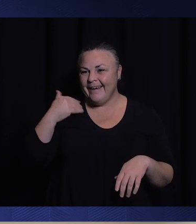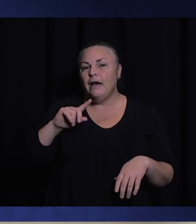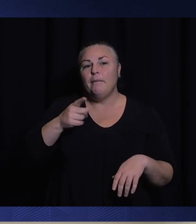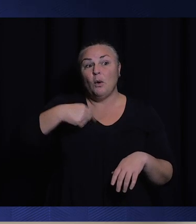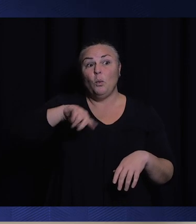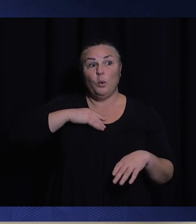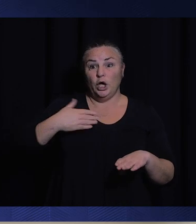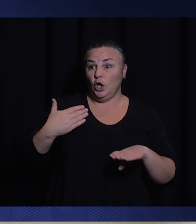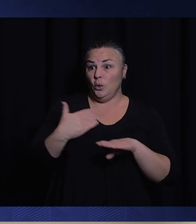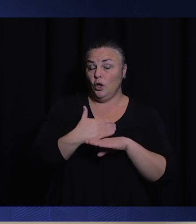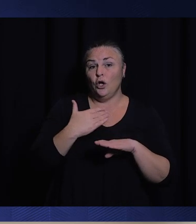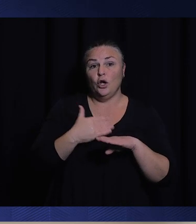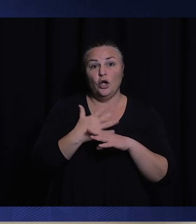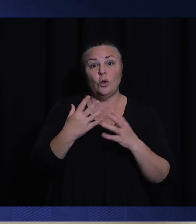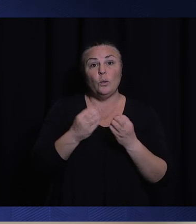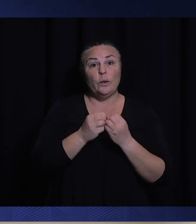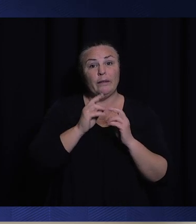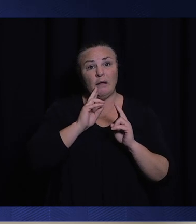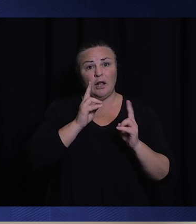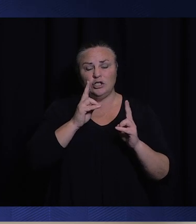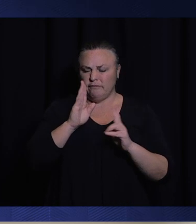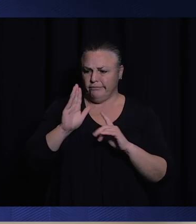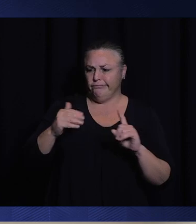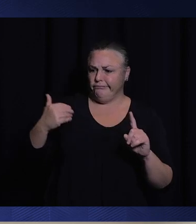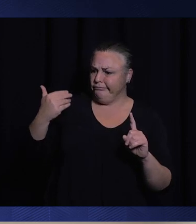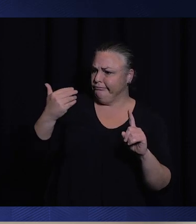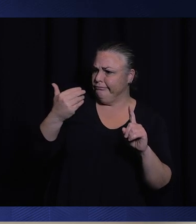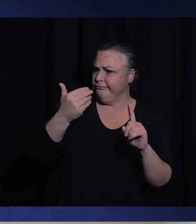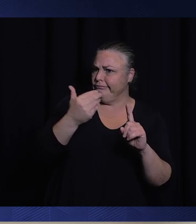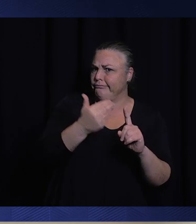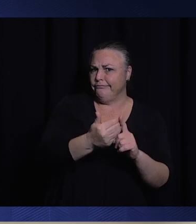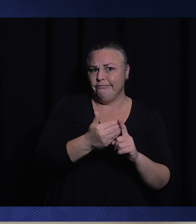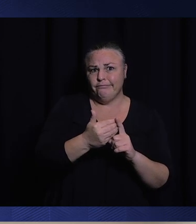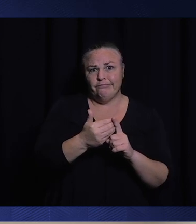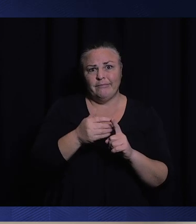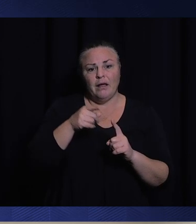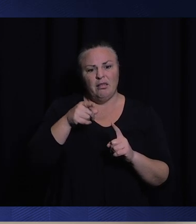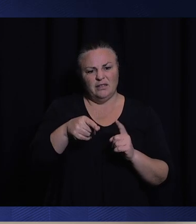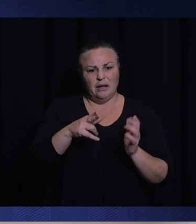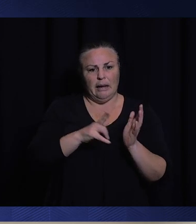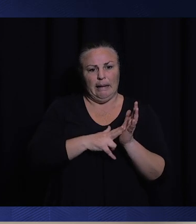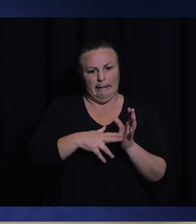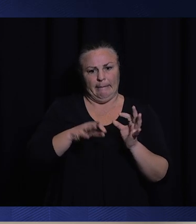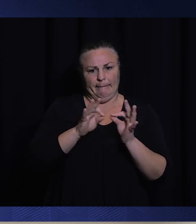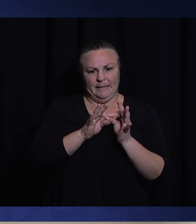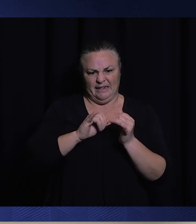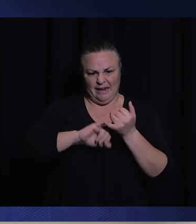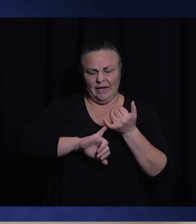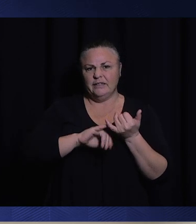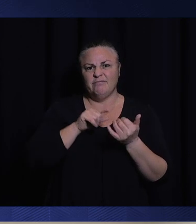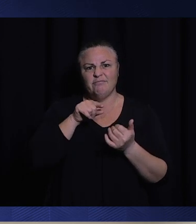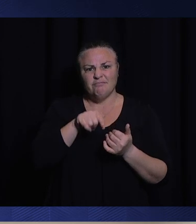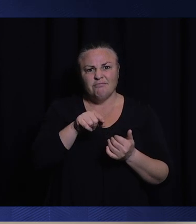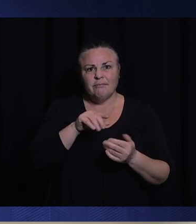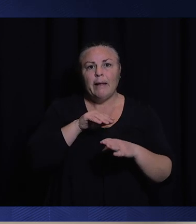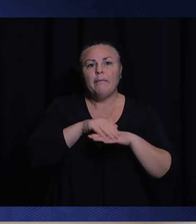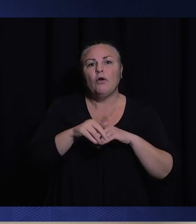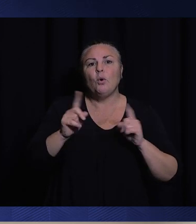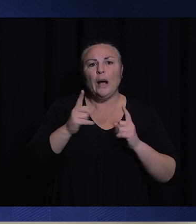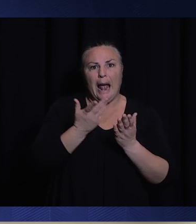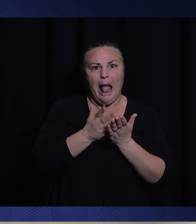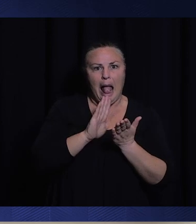Our last presenter today is Dr. Tony Wong, and he'll present his intervention and wrapping up and summarizing key